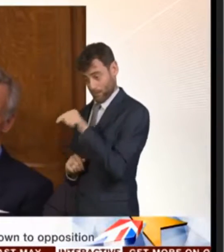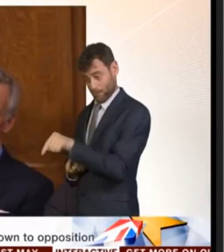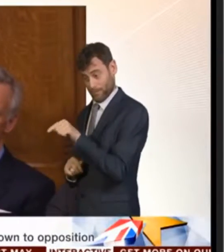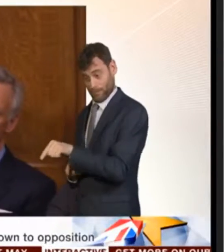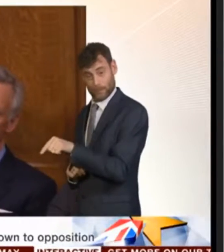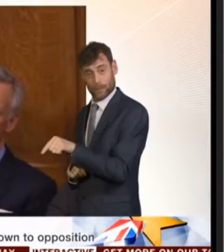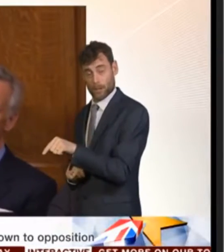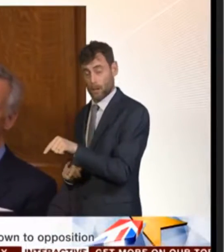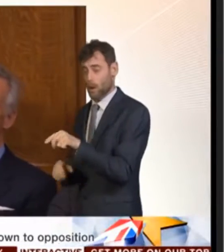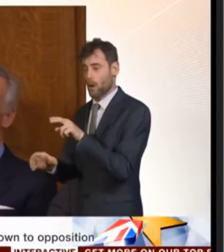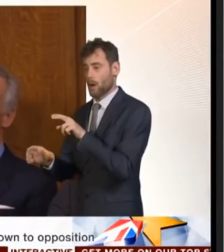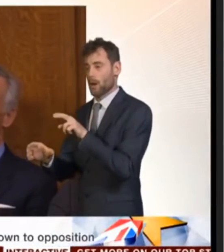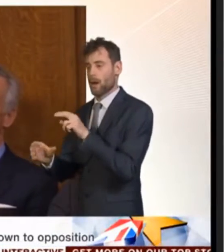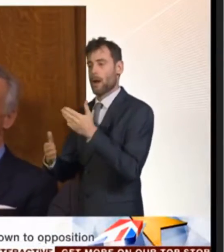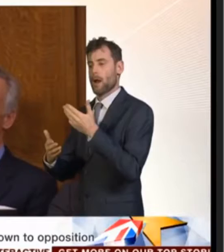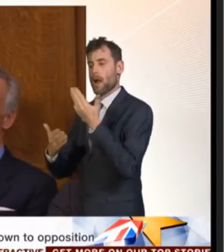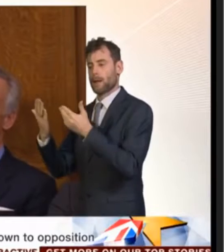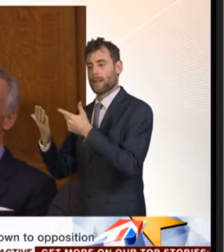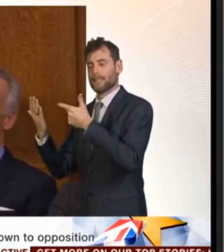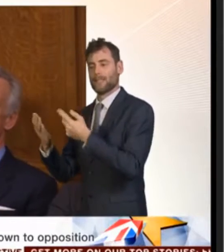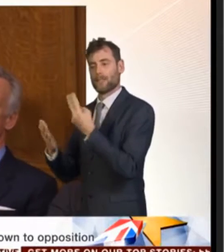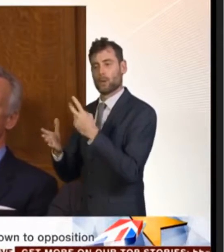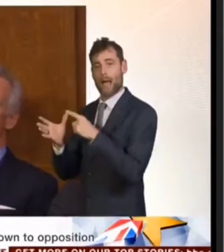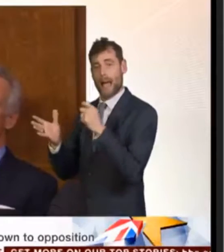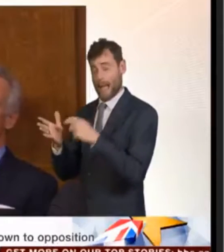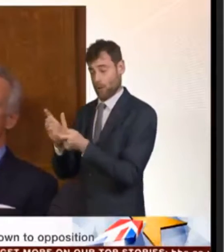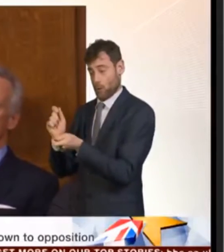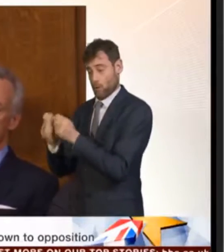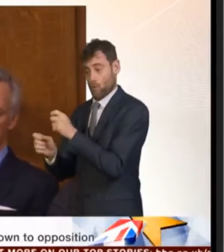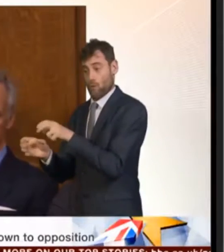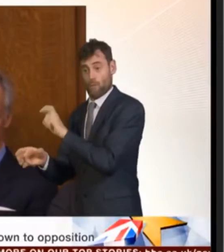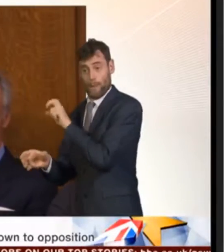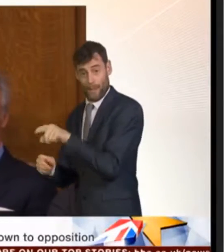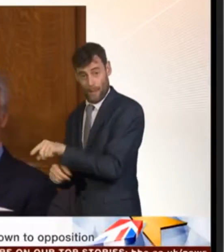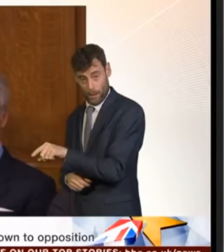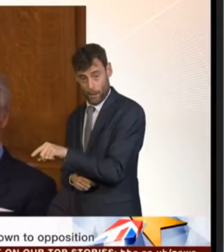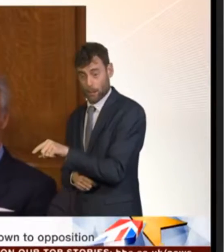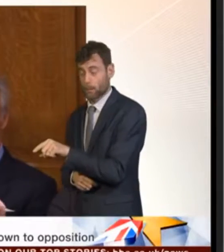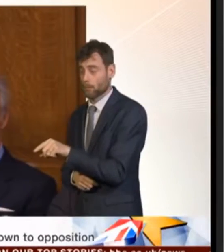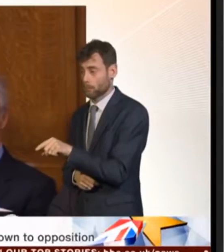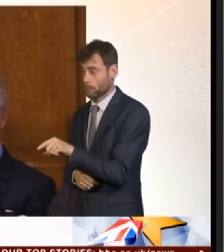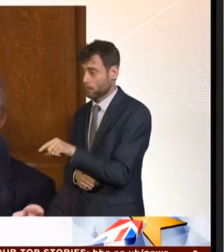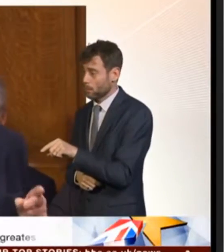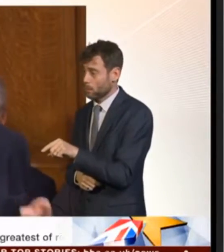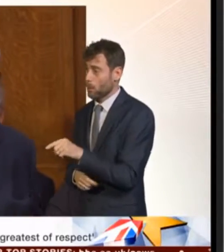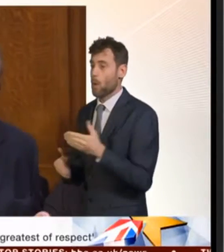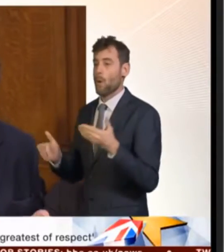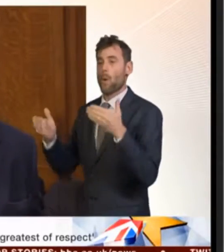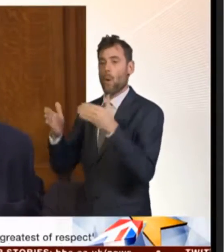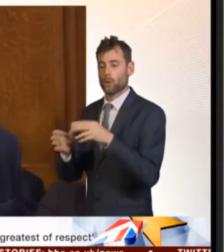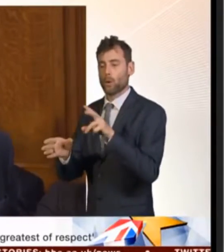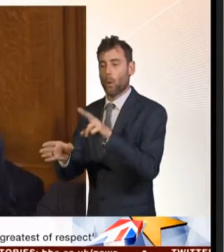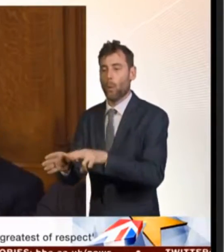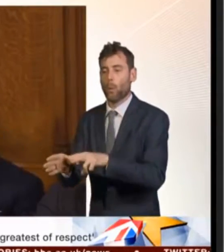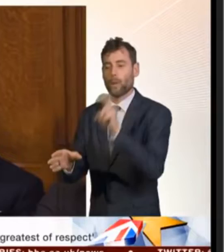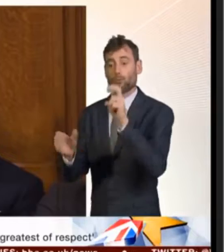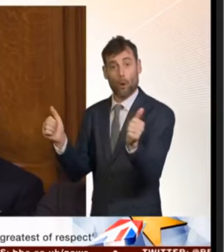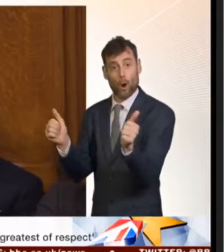repeal of that 1972 Act in the Withdrawal Act itself and the withdrawal agreement